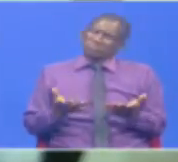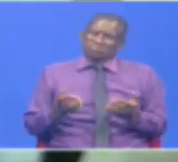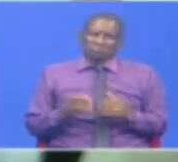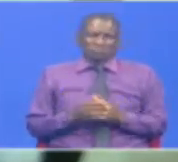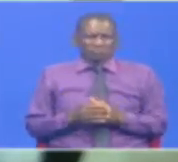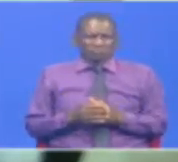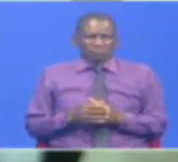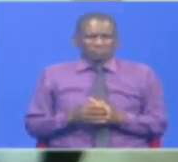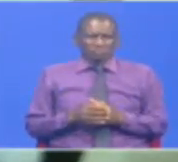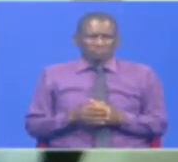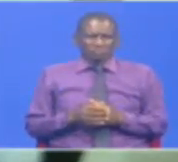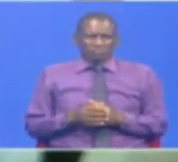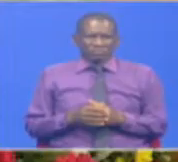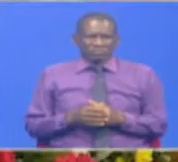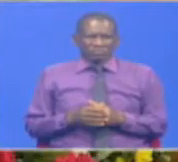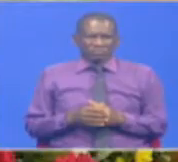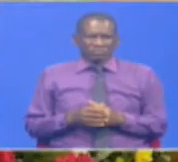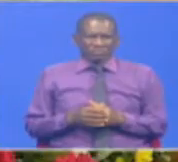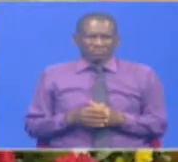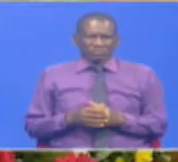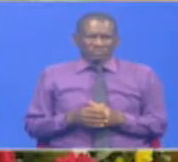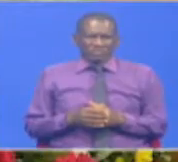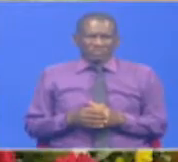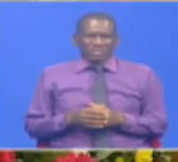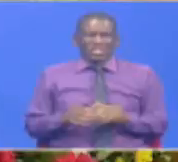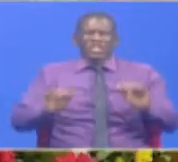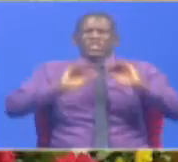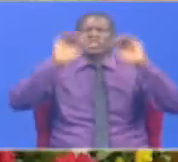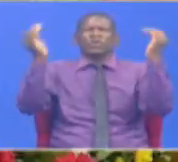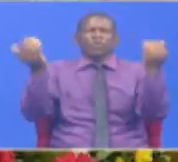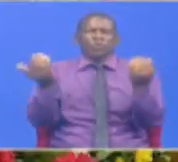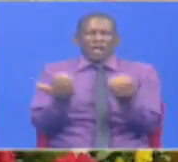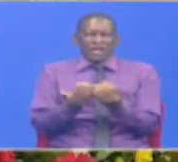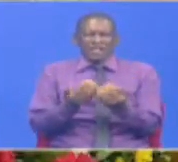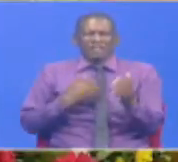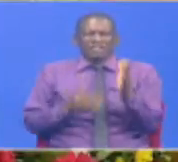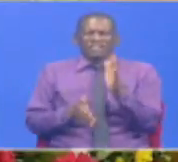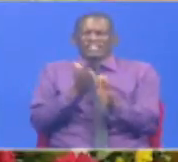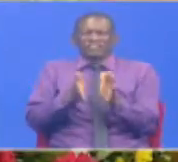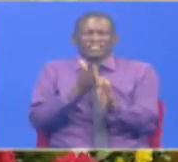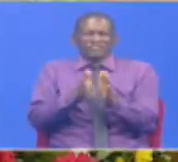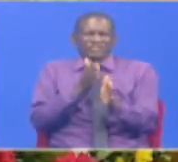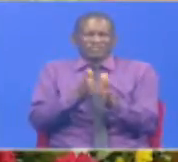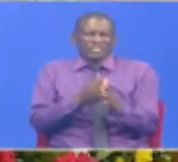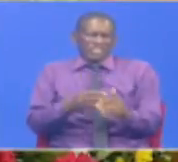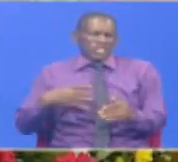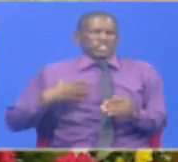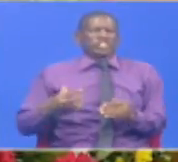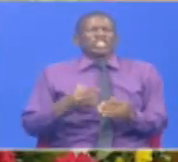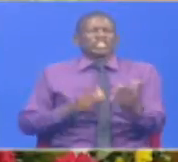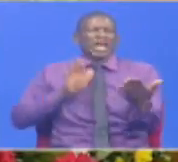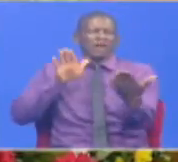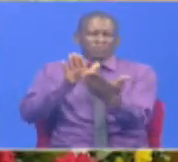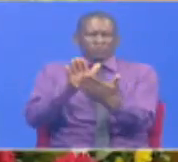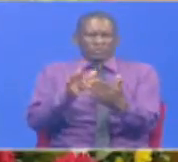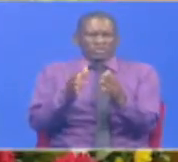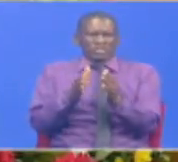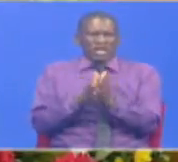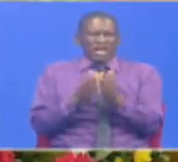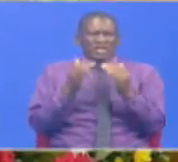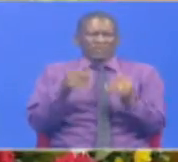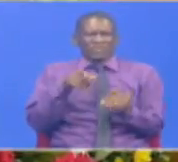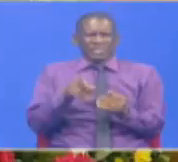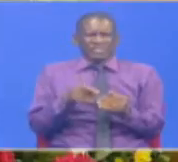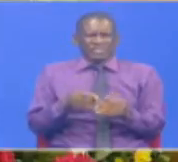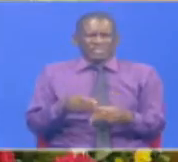Rome was not built in a day. The whole world has this quick fix approach, and we've inadvertently passed it to our